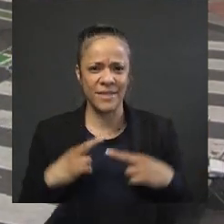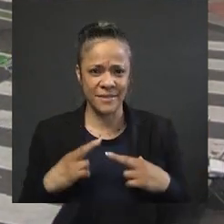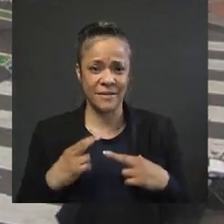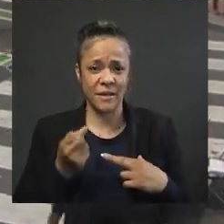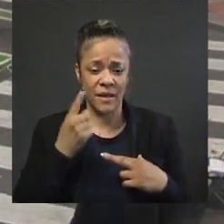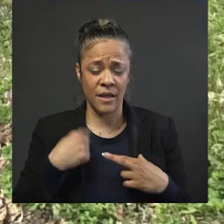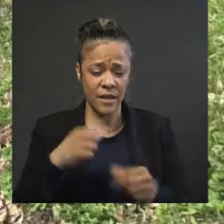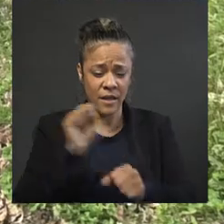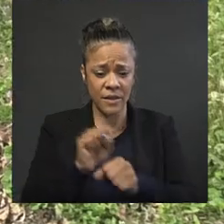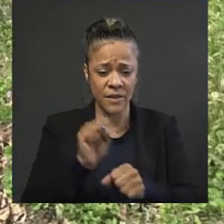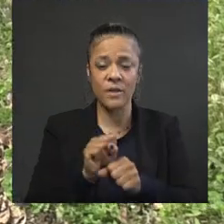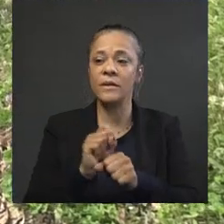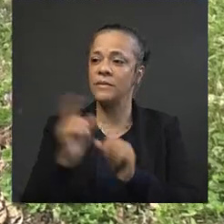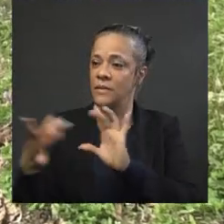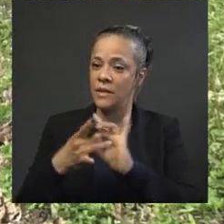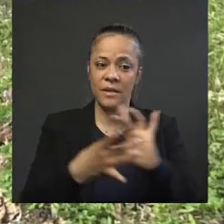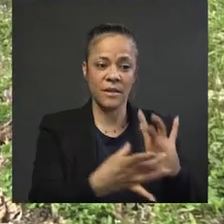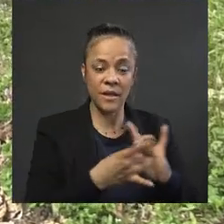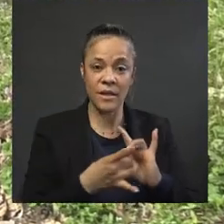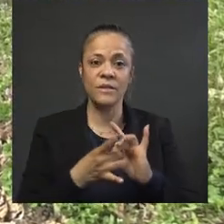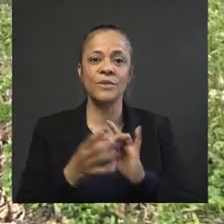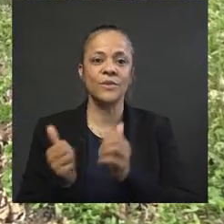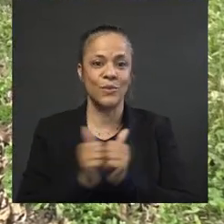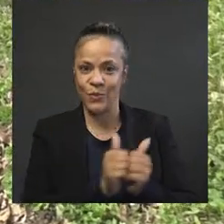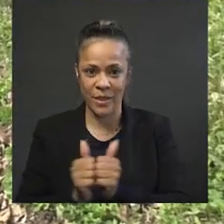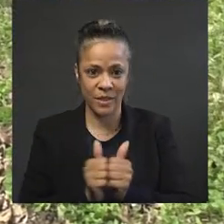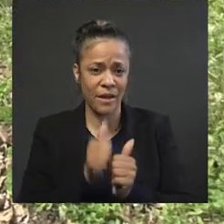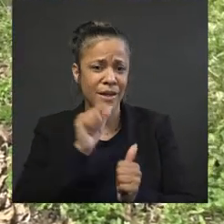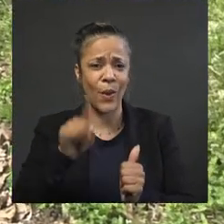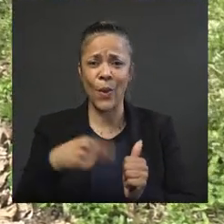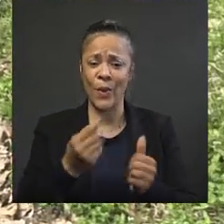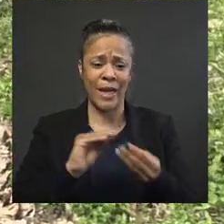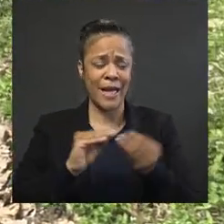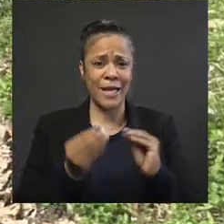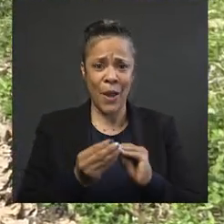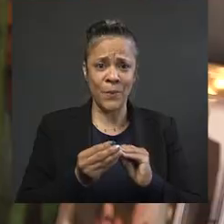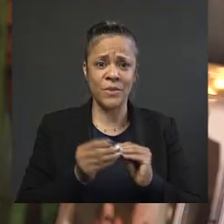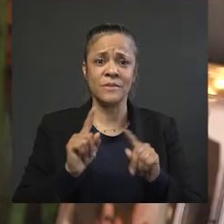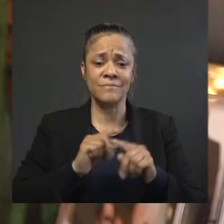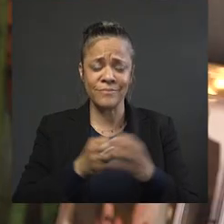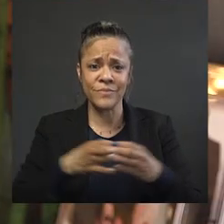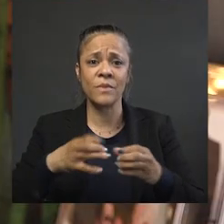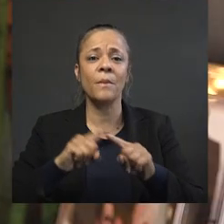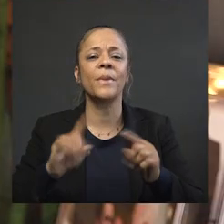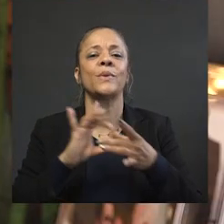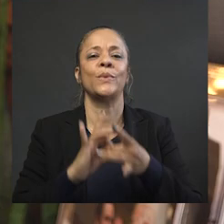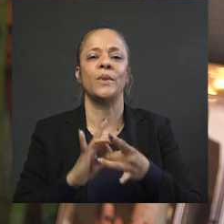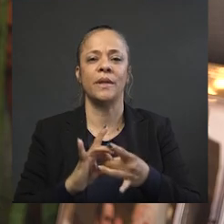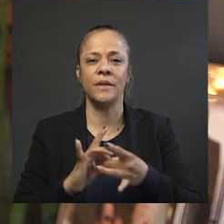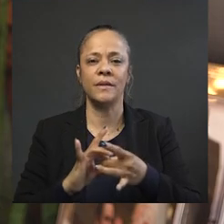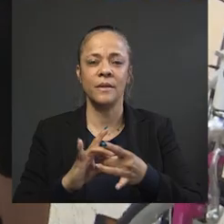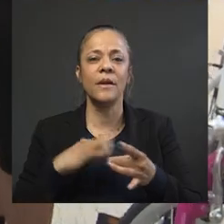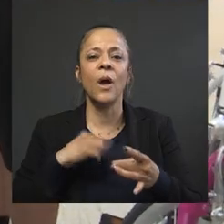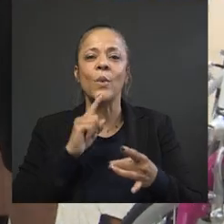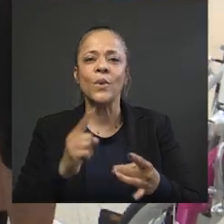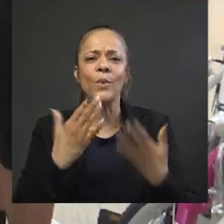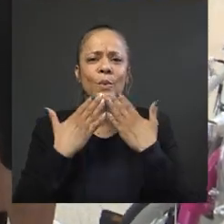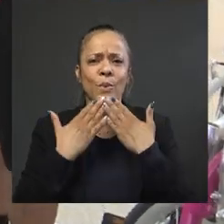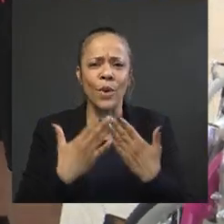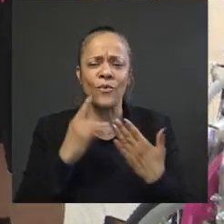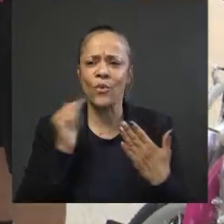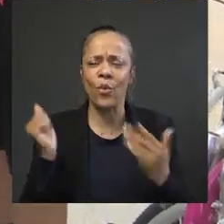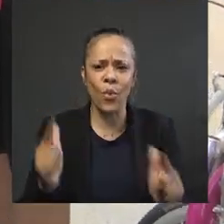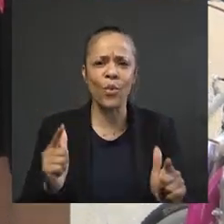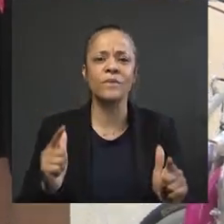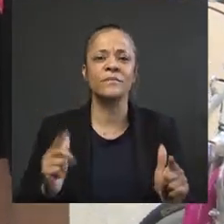residents. Every step we take together is a step towards building a community that is not only strong in numbers, but also in unity. I'm